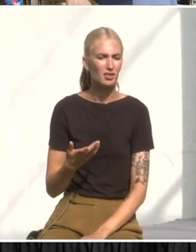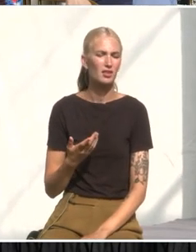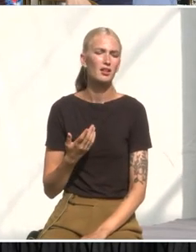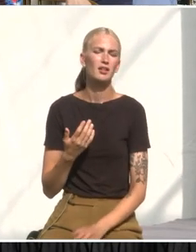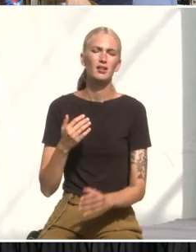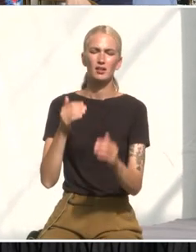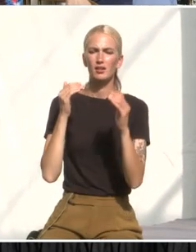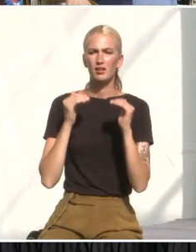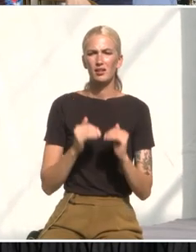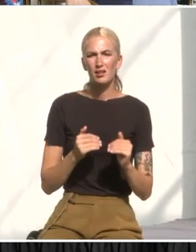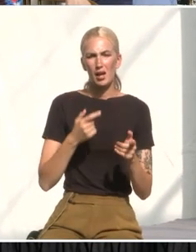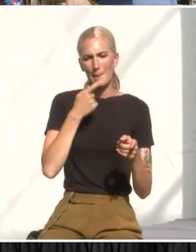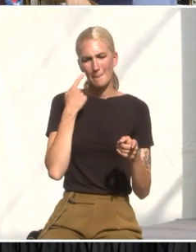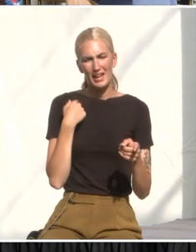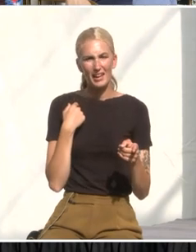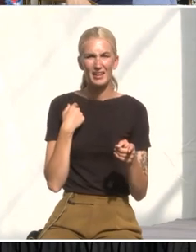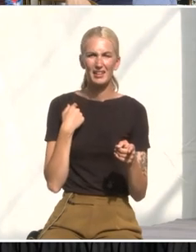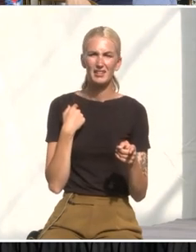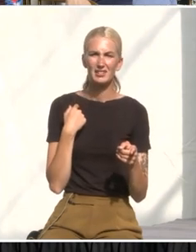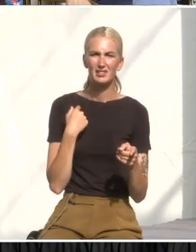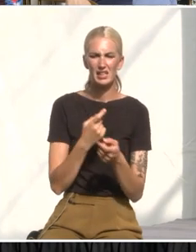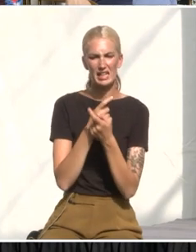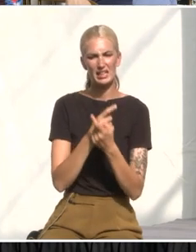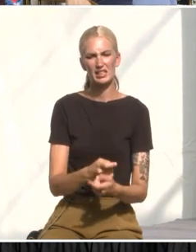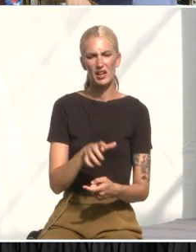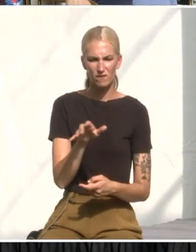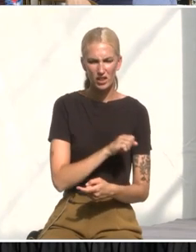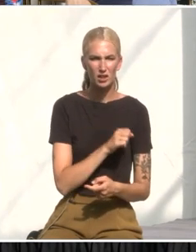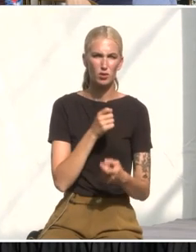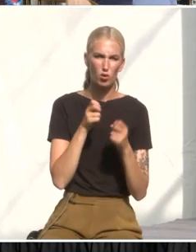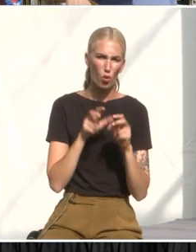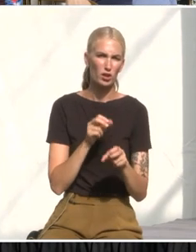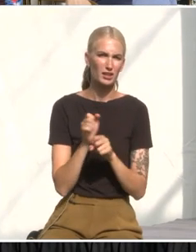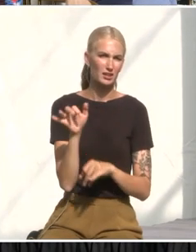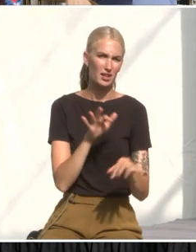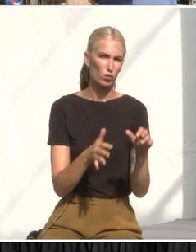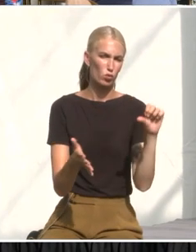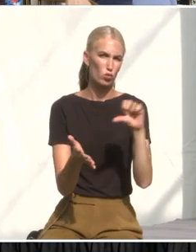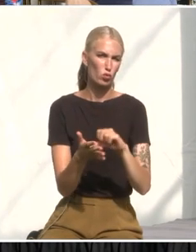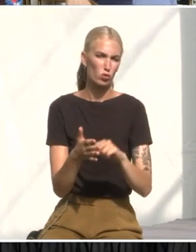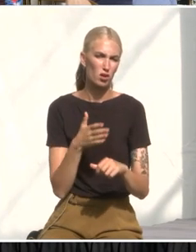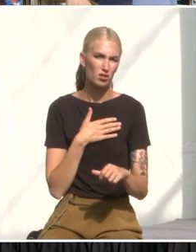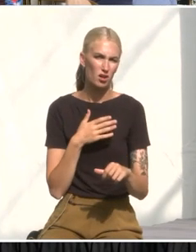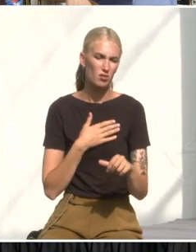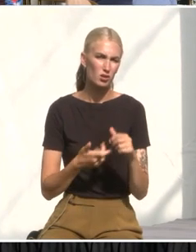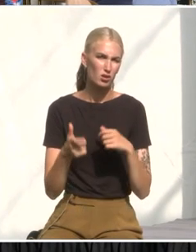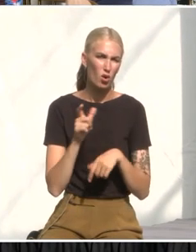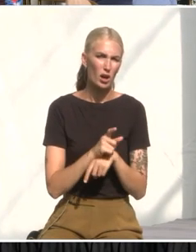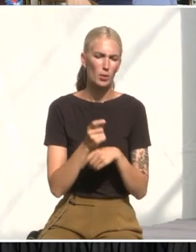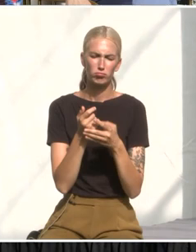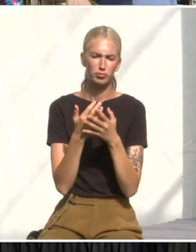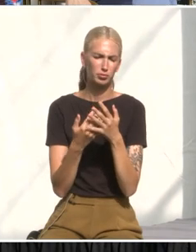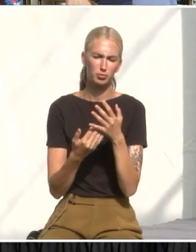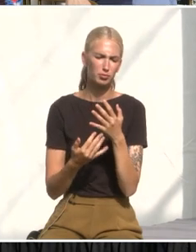There are stereotypes that men are more likely to take risk and engage in dangerous activities. So a long list of